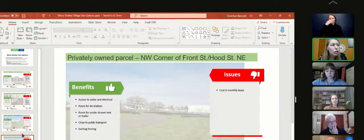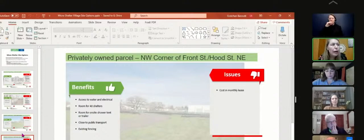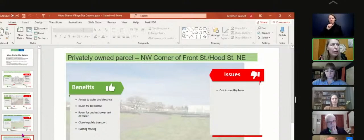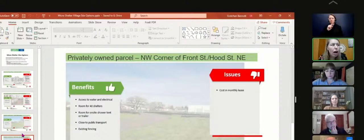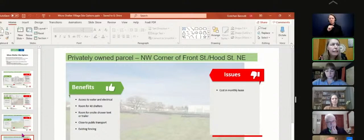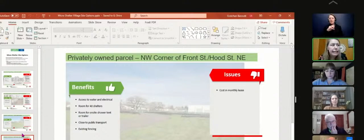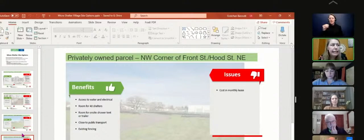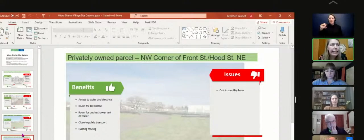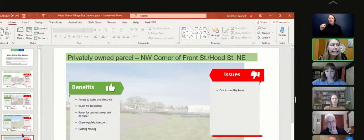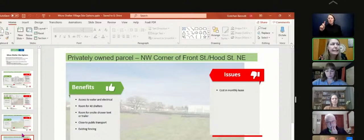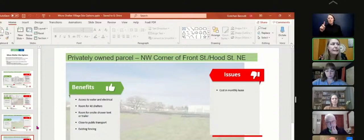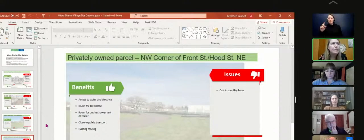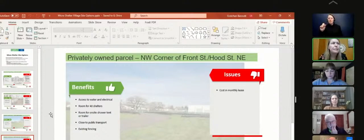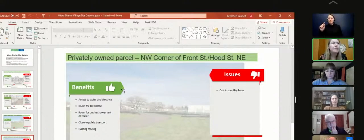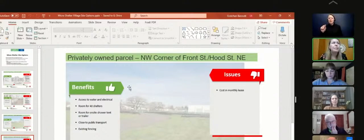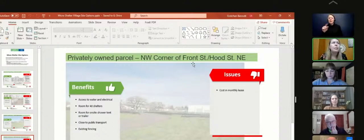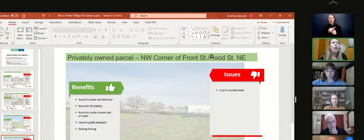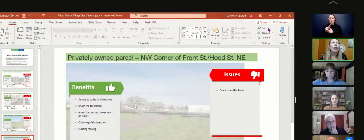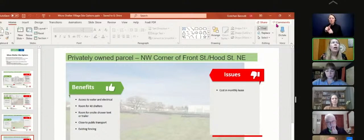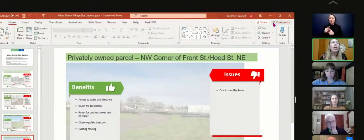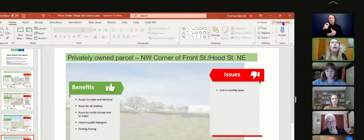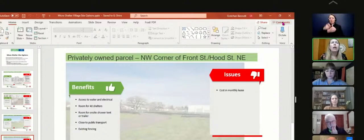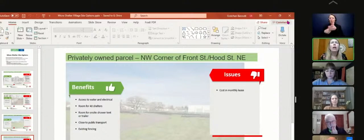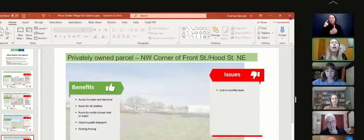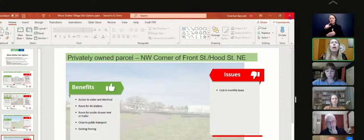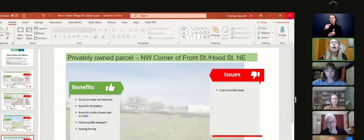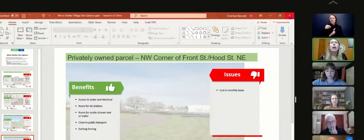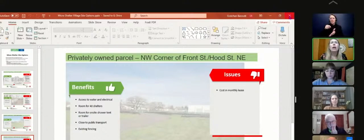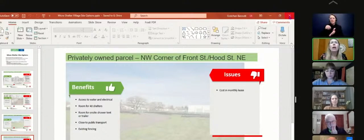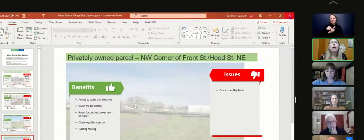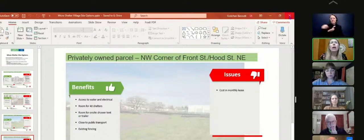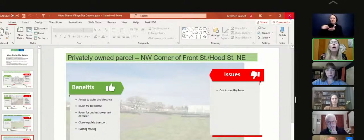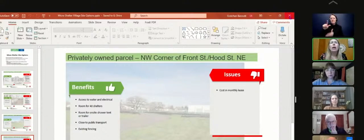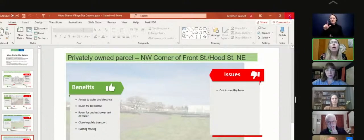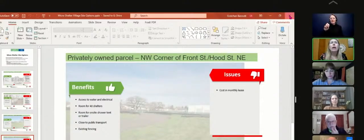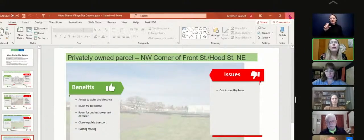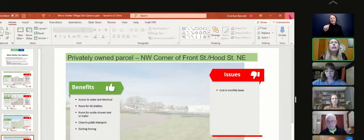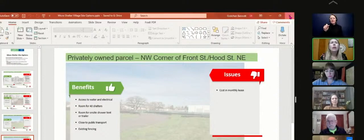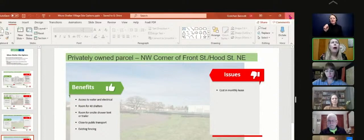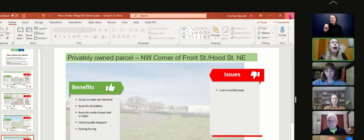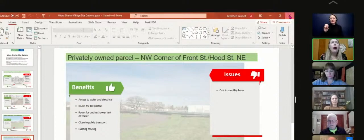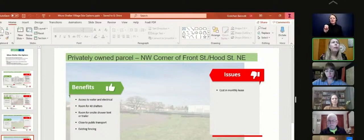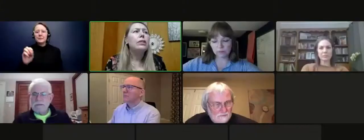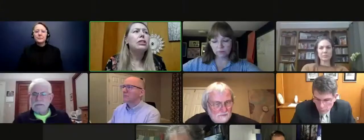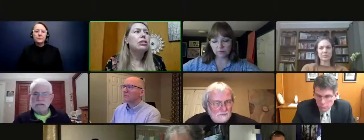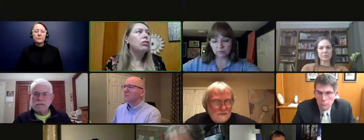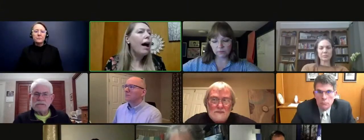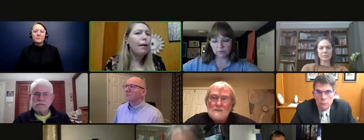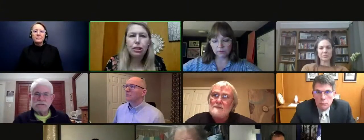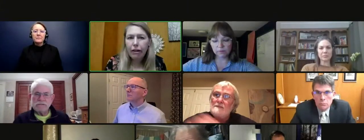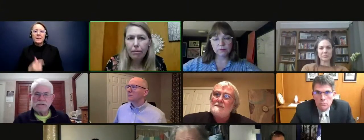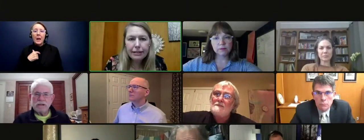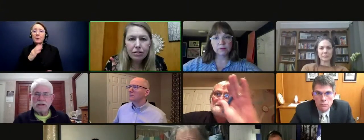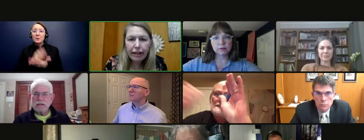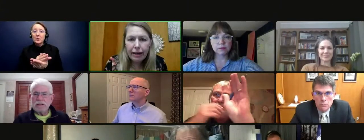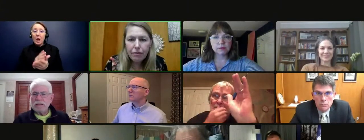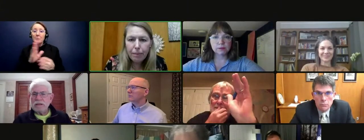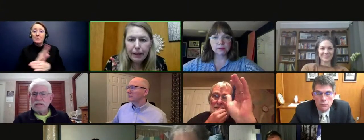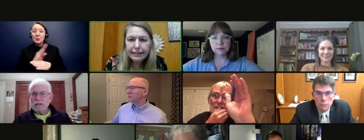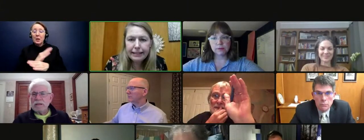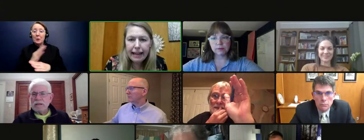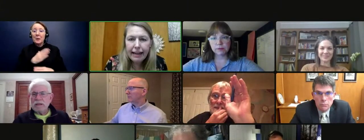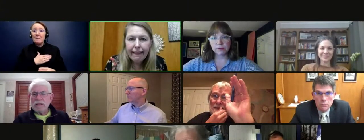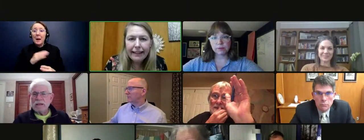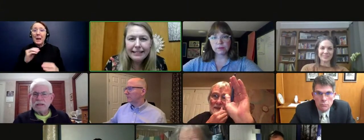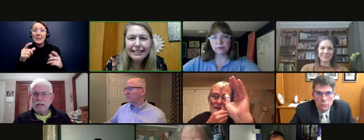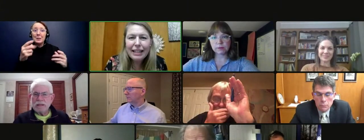also a cost in lease. So I will stop sharing my screen for